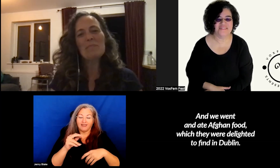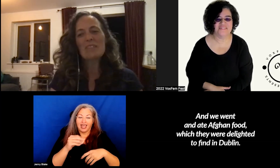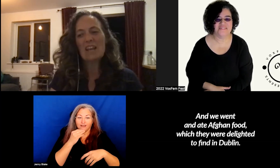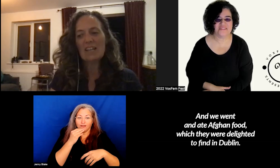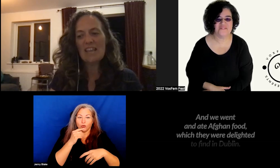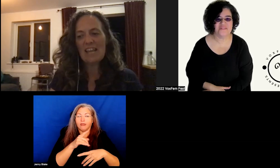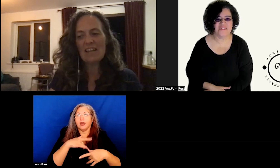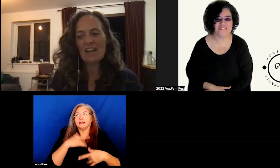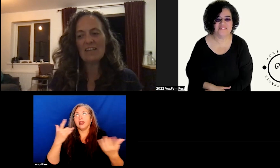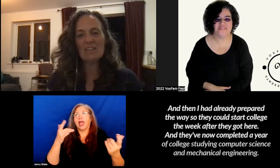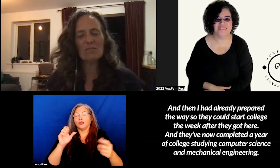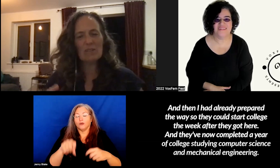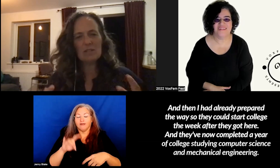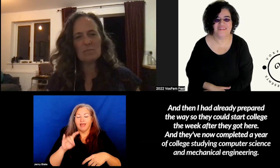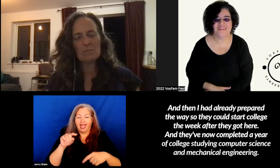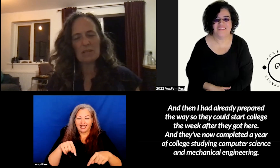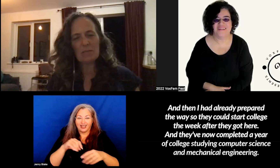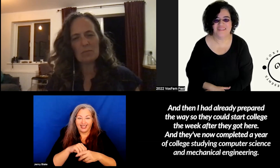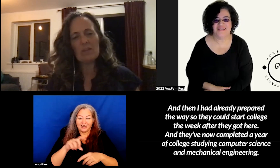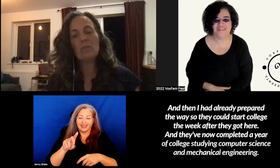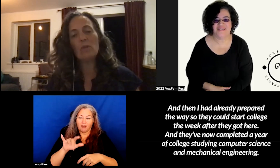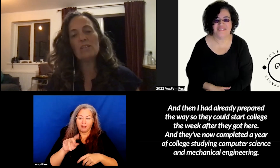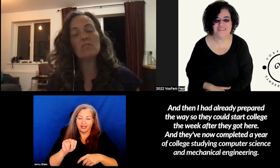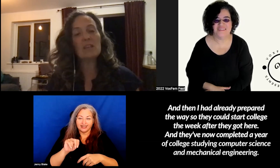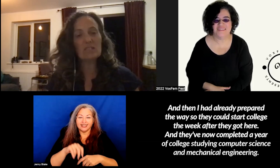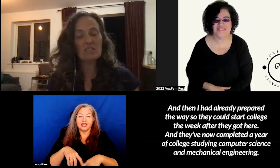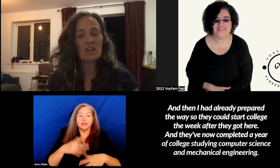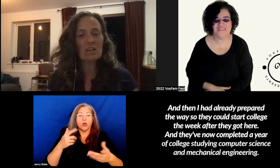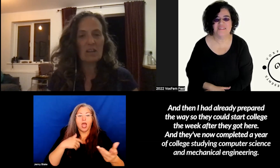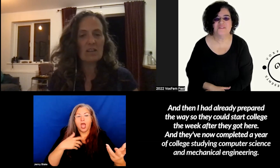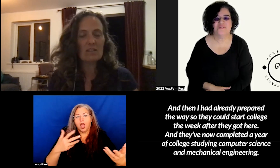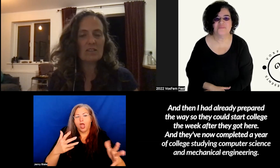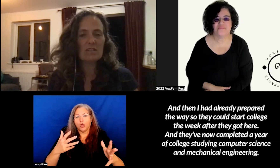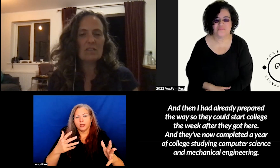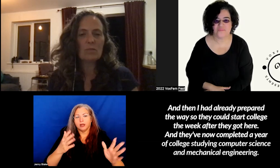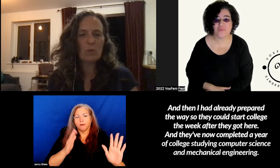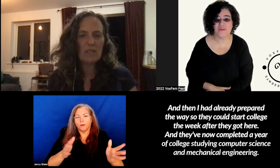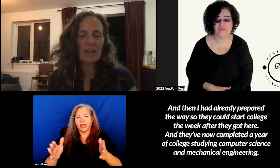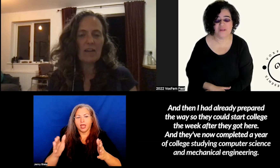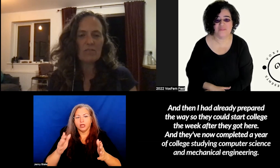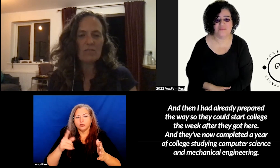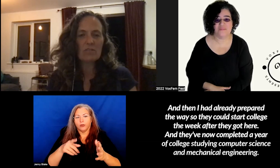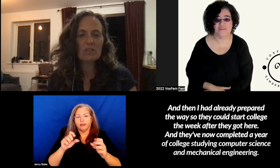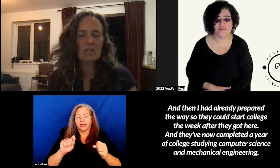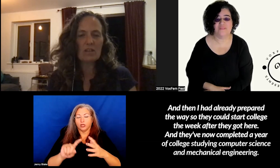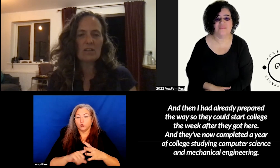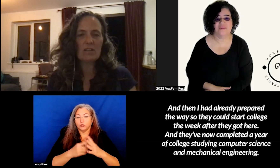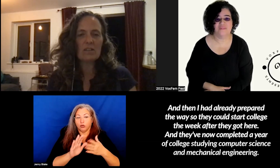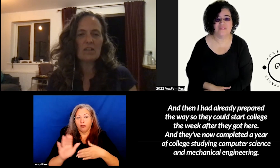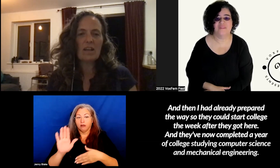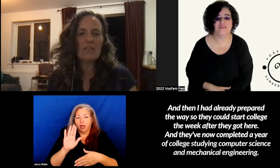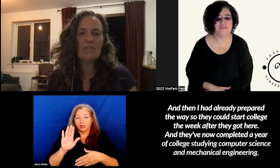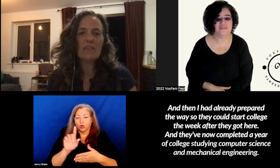Dublin. And then I had already prepared the way so they could start college the week after they got